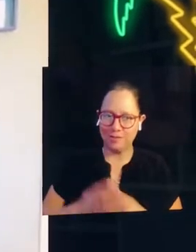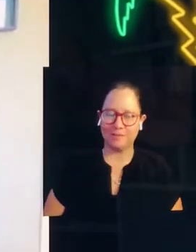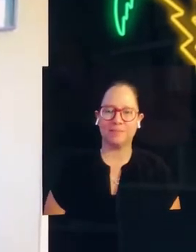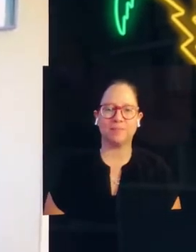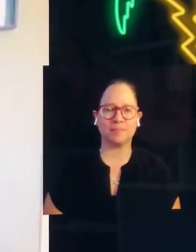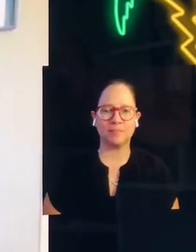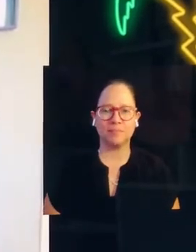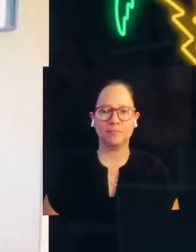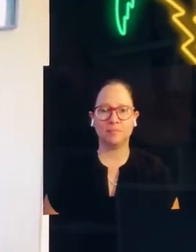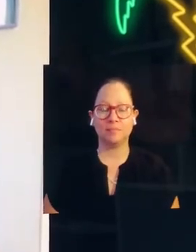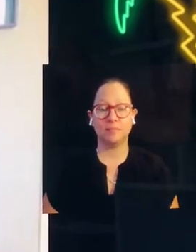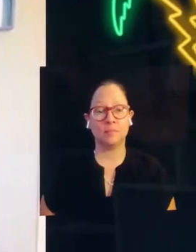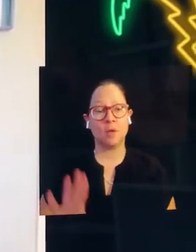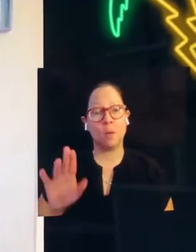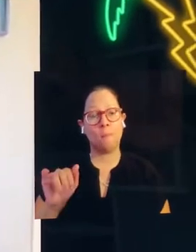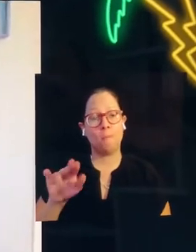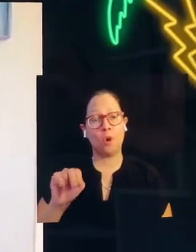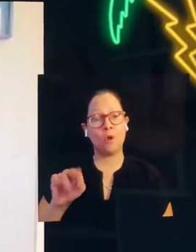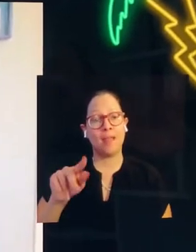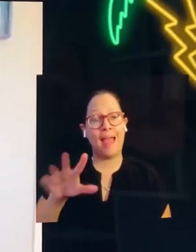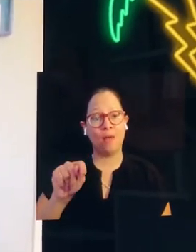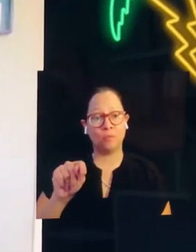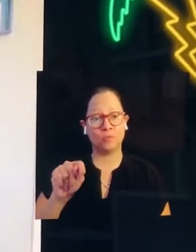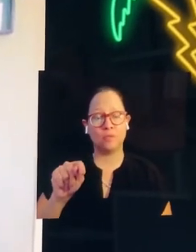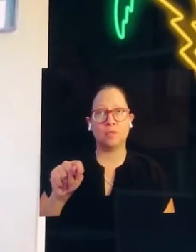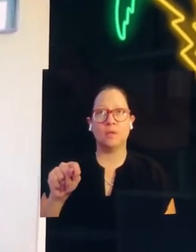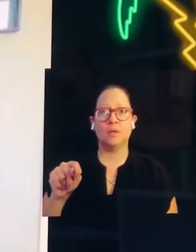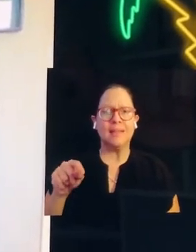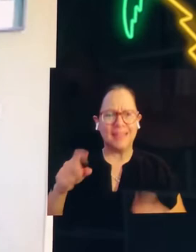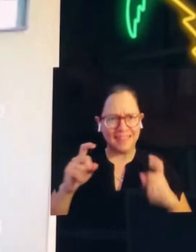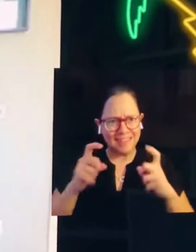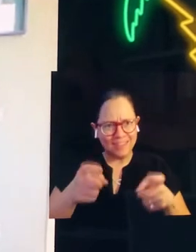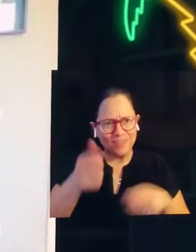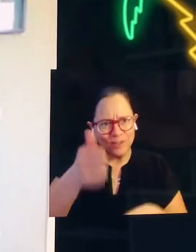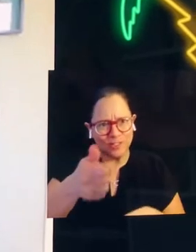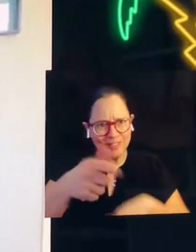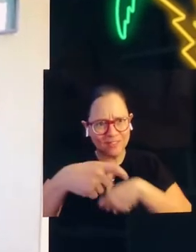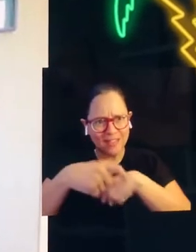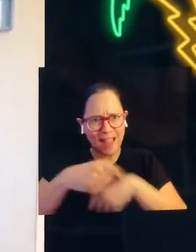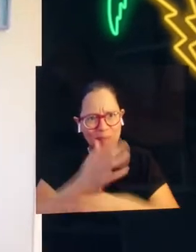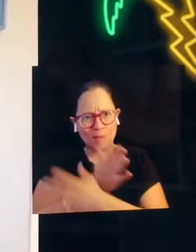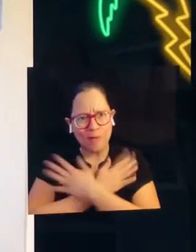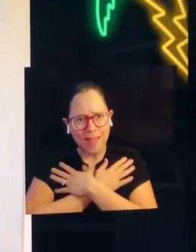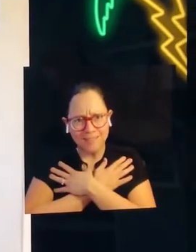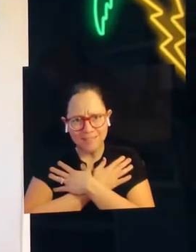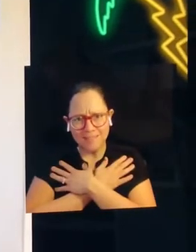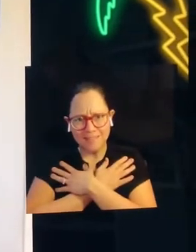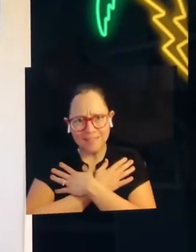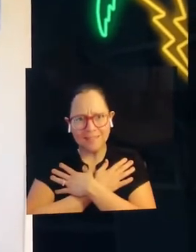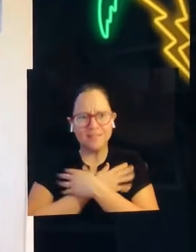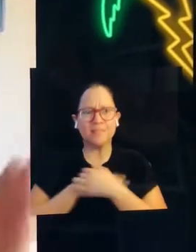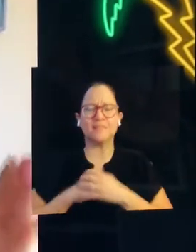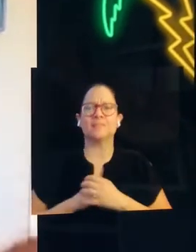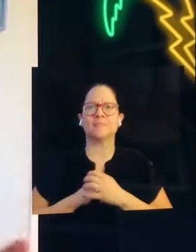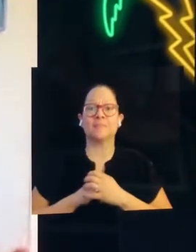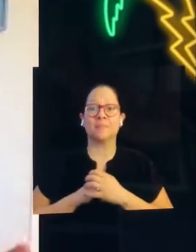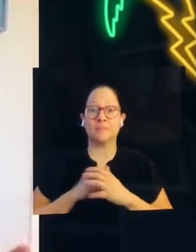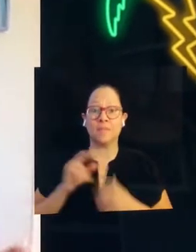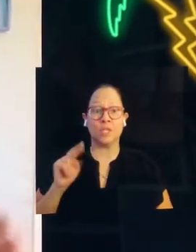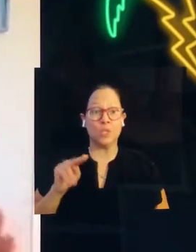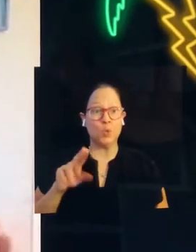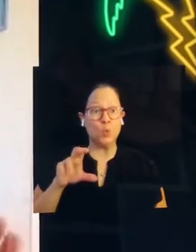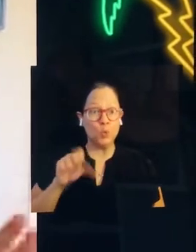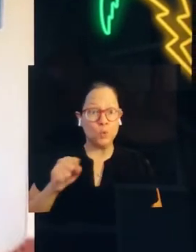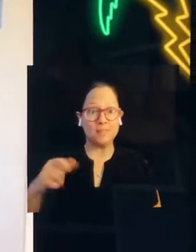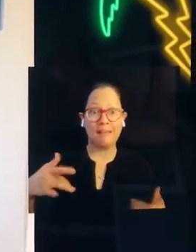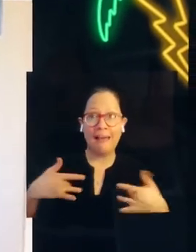the space to rest. If you've got news, go ahead and do your pitching. Set aside the